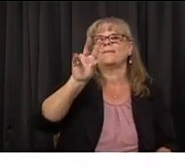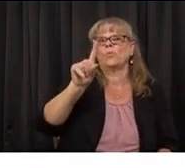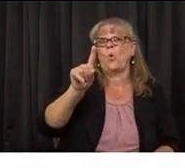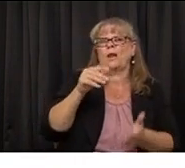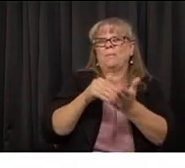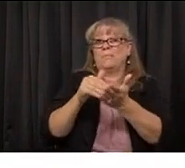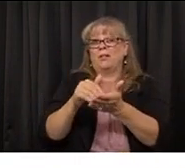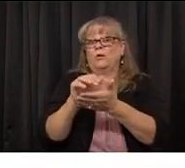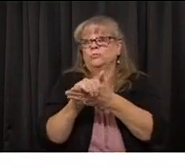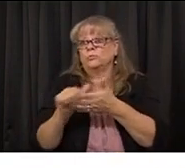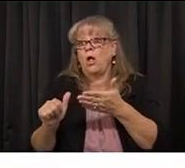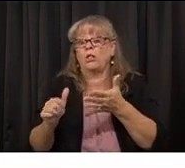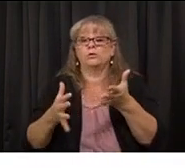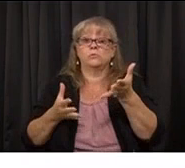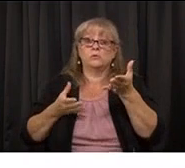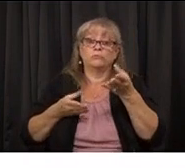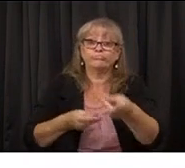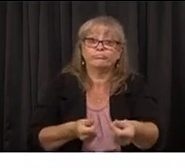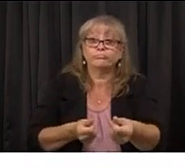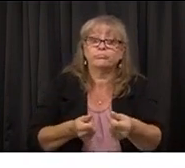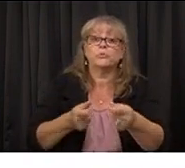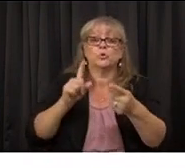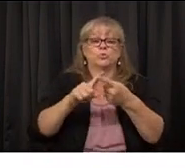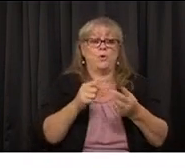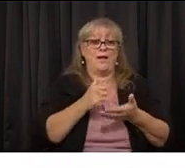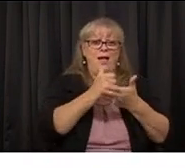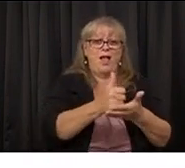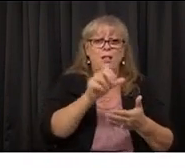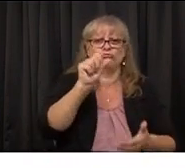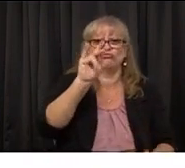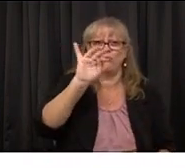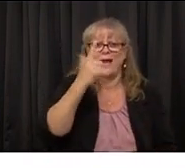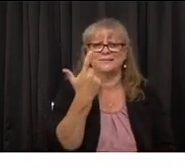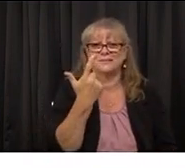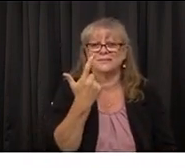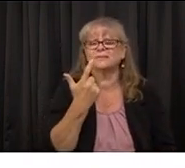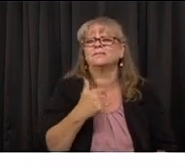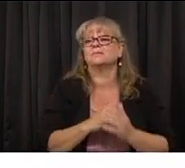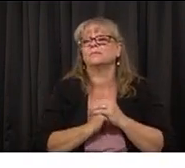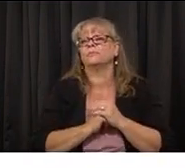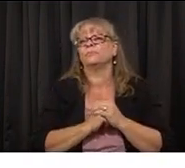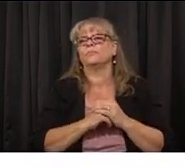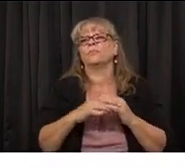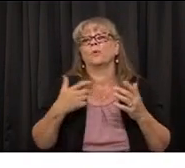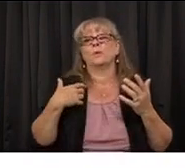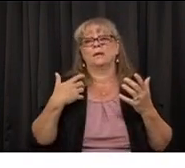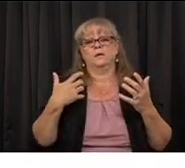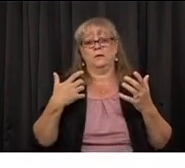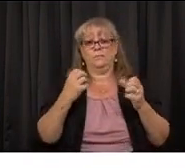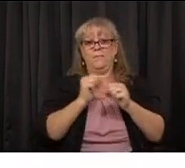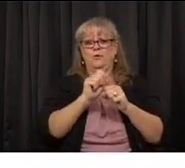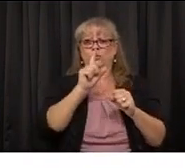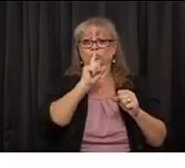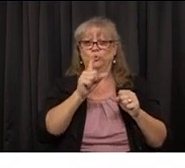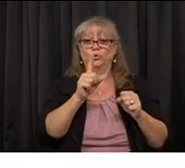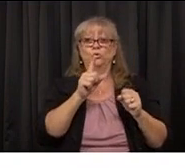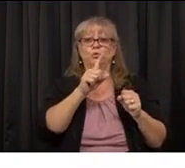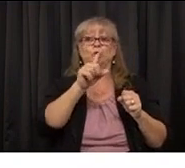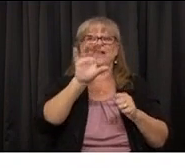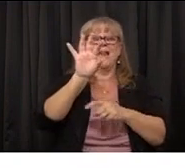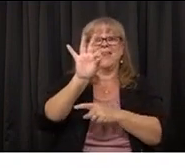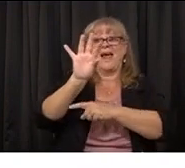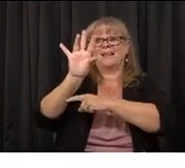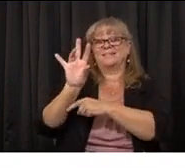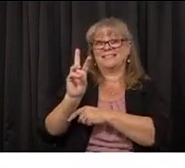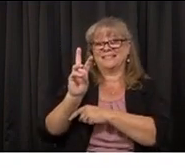I'm glad that the Colorado Department of Public Health, the state piece, for those that are done by the state, we've been able to reach out to 96% of positive